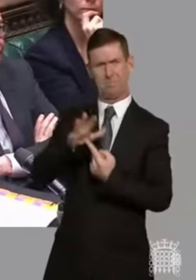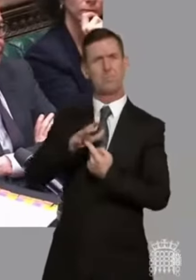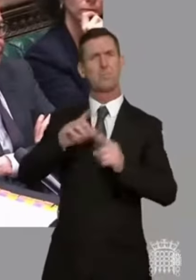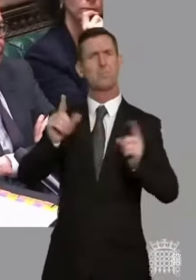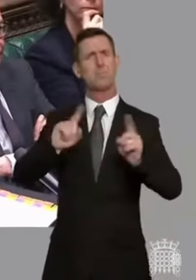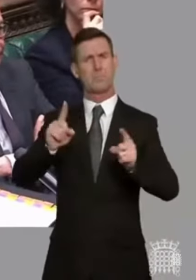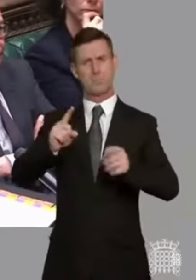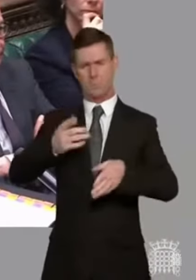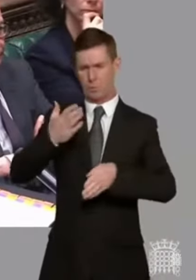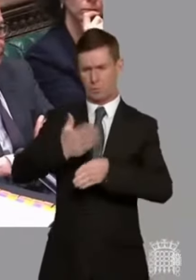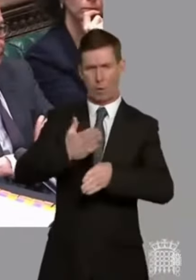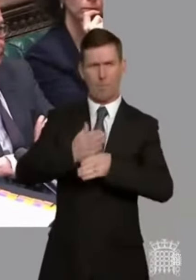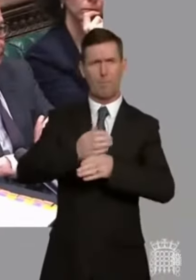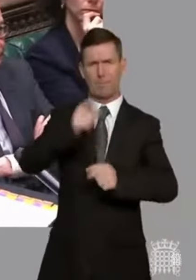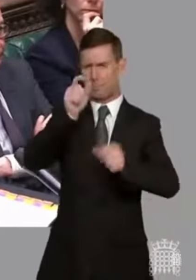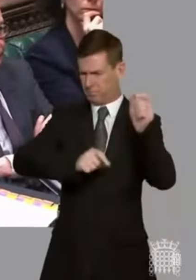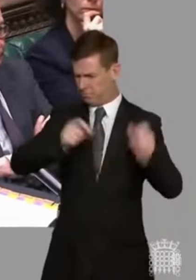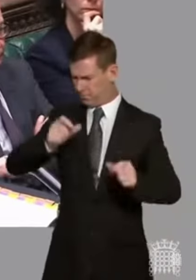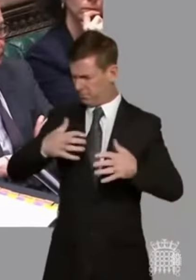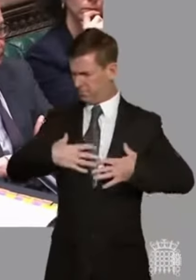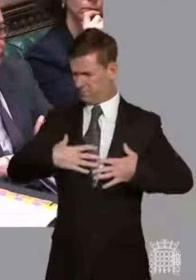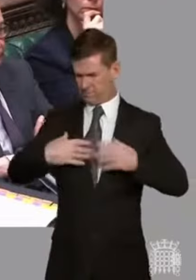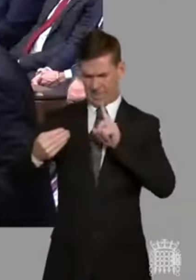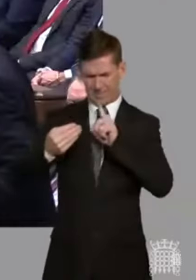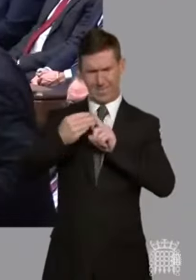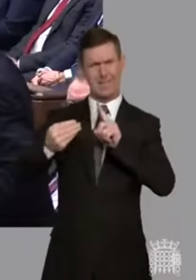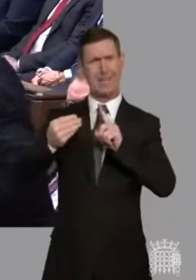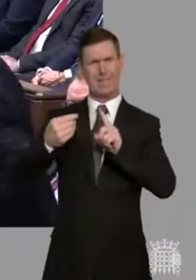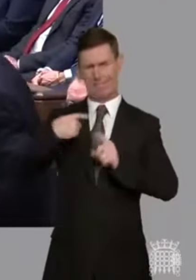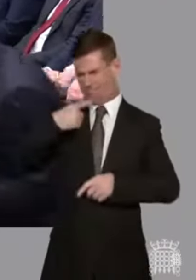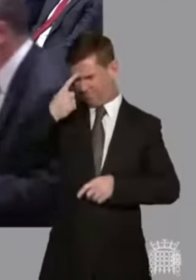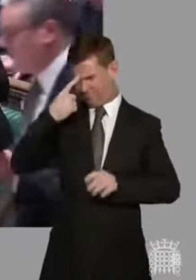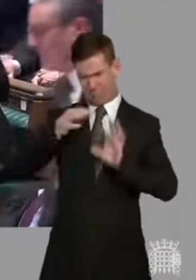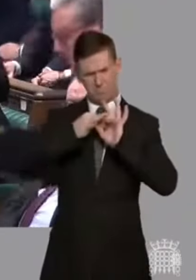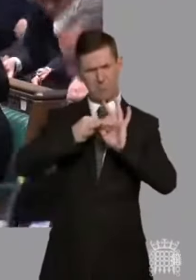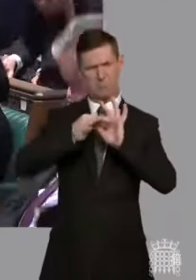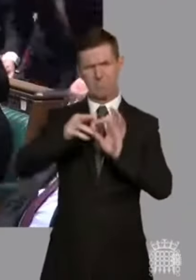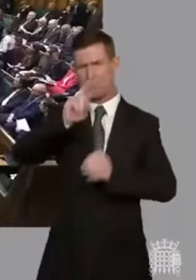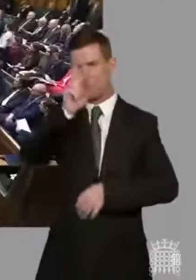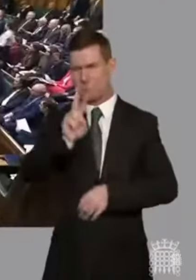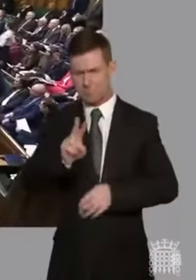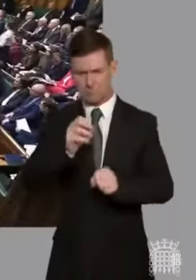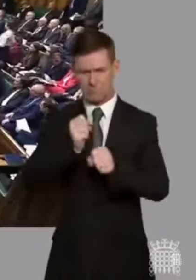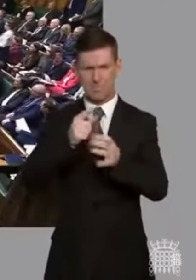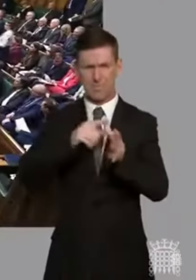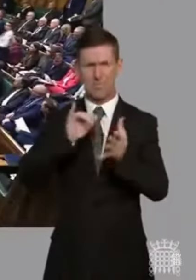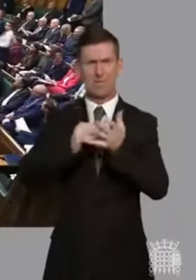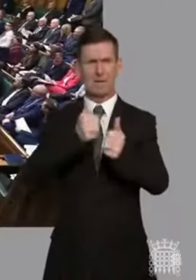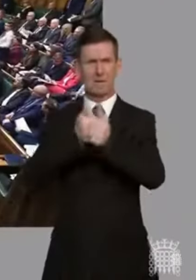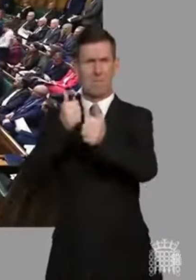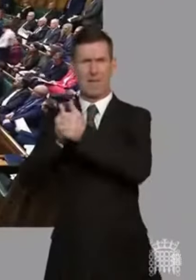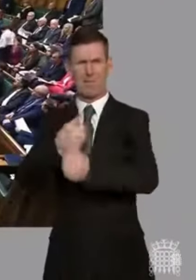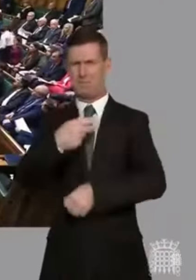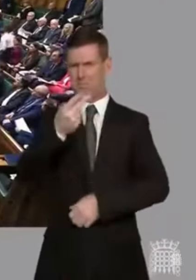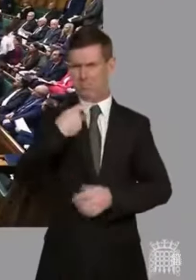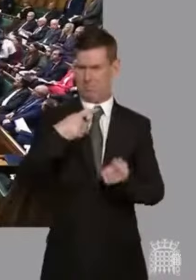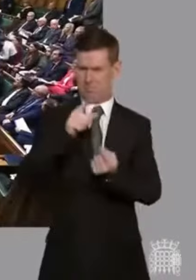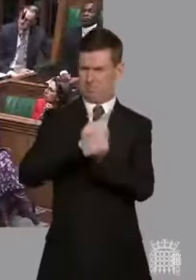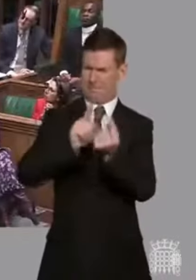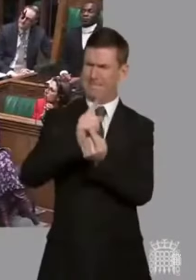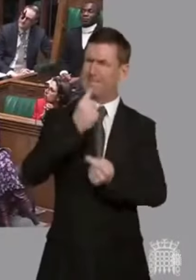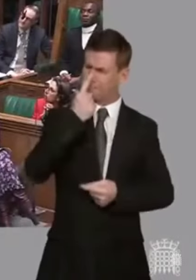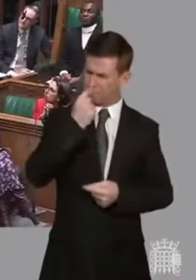course, we'll work with the energy companies, and of course, we'll have the relevant meetings as he suggests. Colin Miller. Thank you, Mr. Speaker.